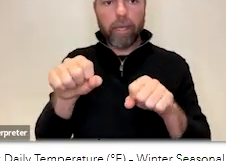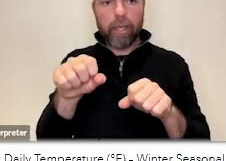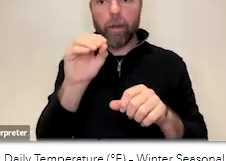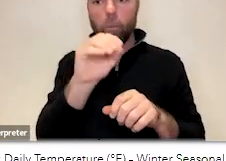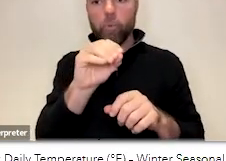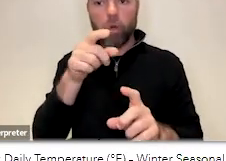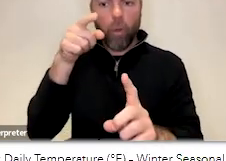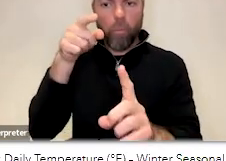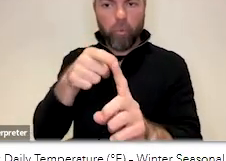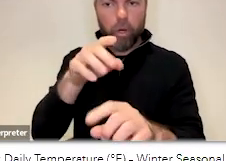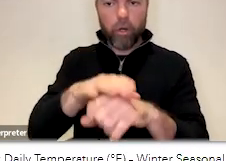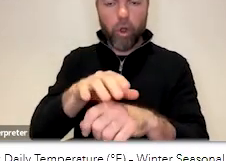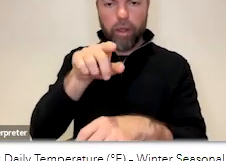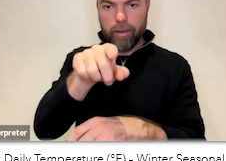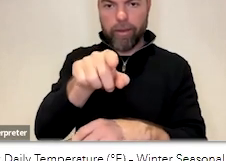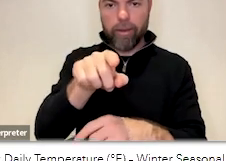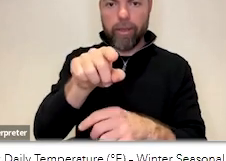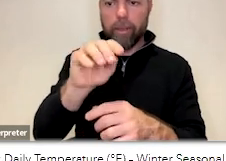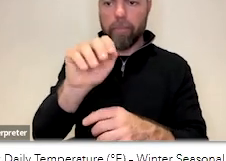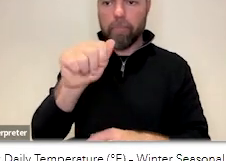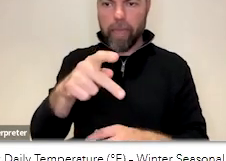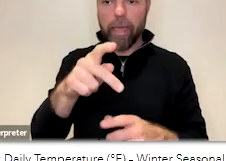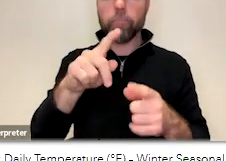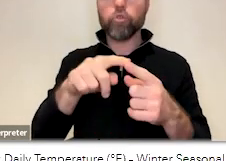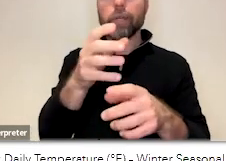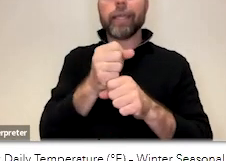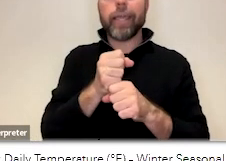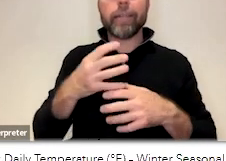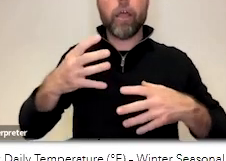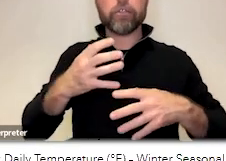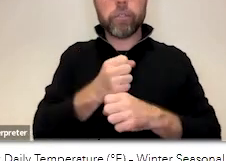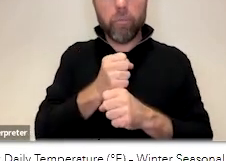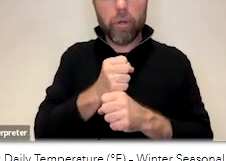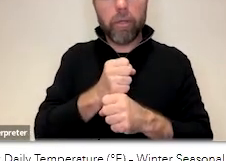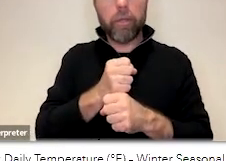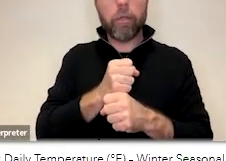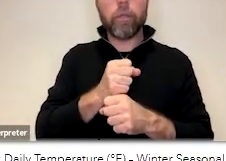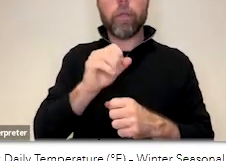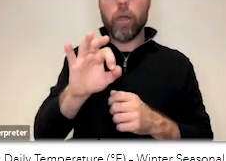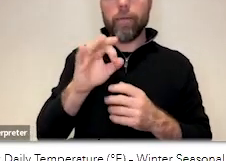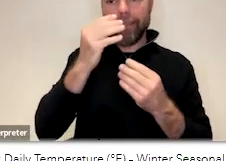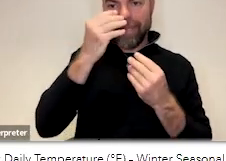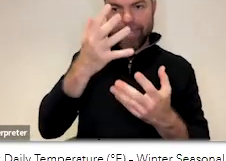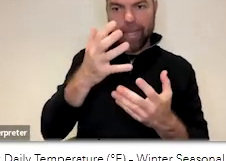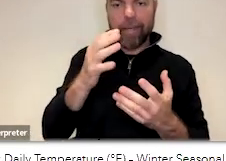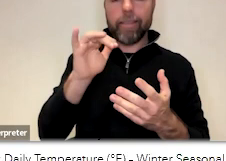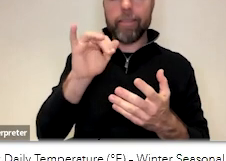point on my map and I can get a summary of the data that